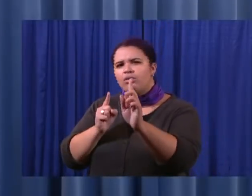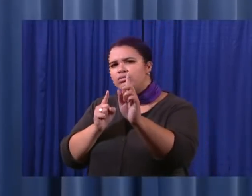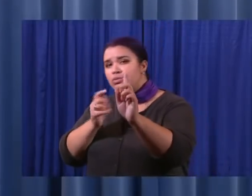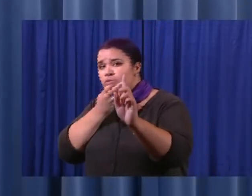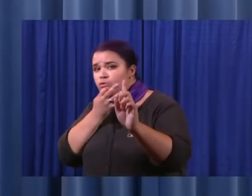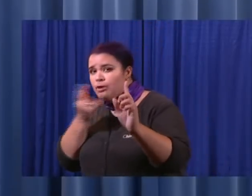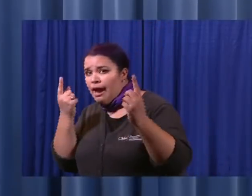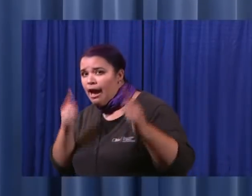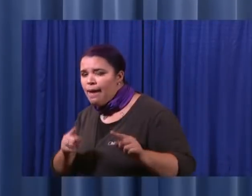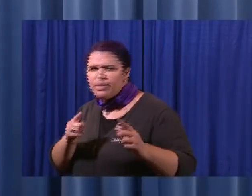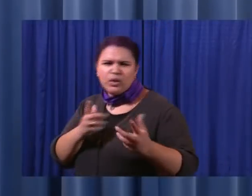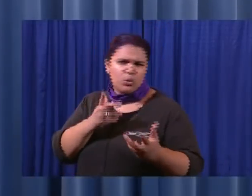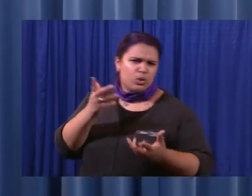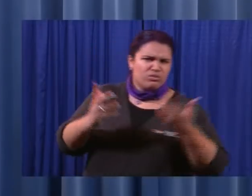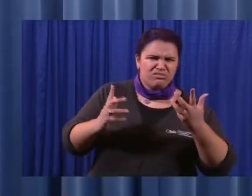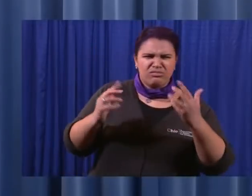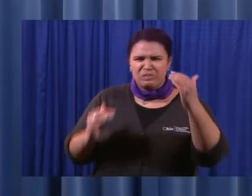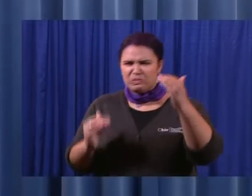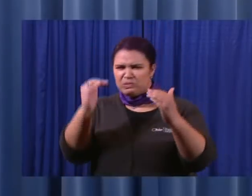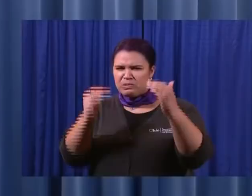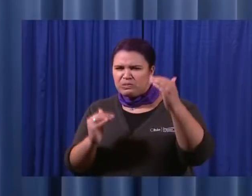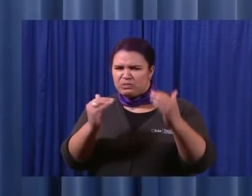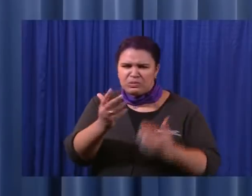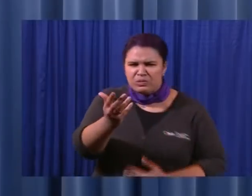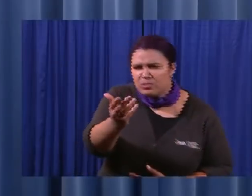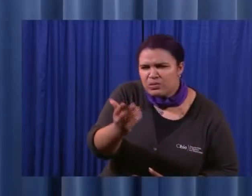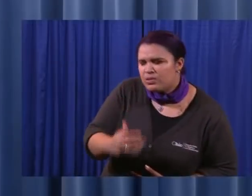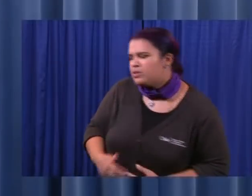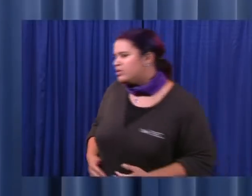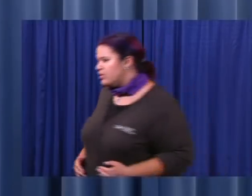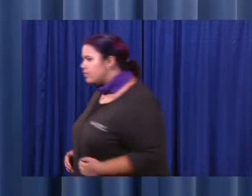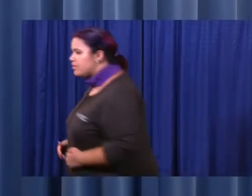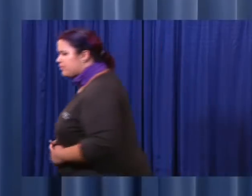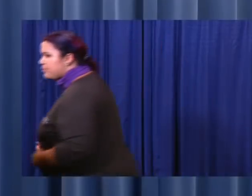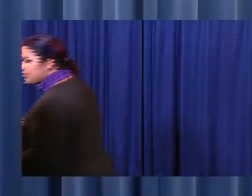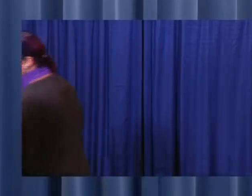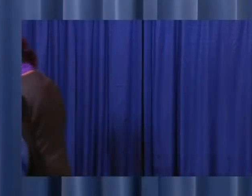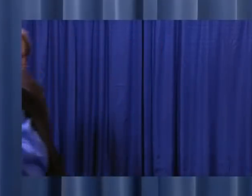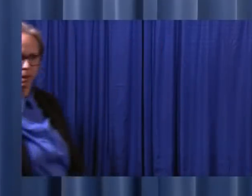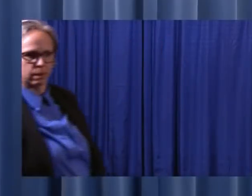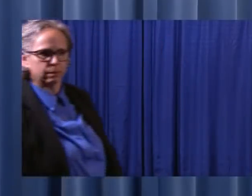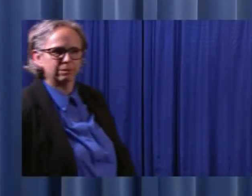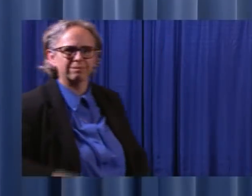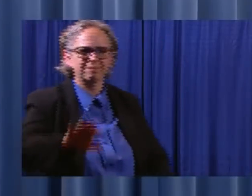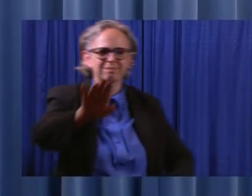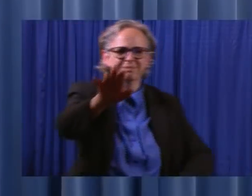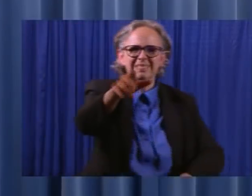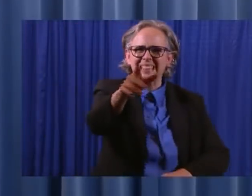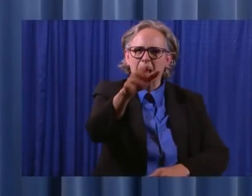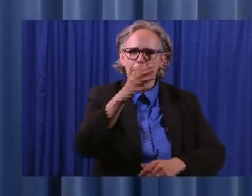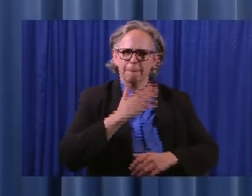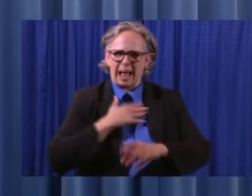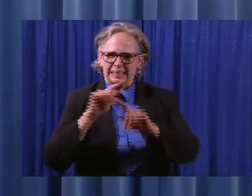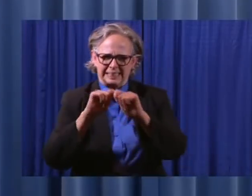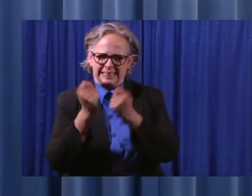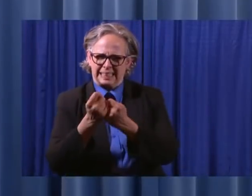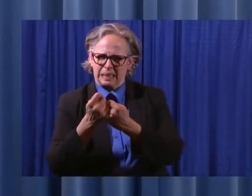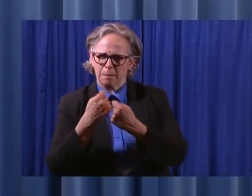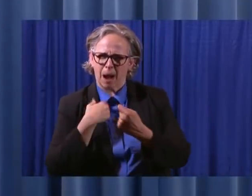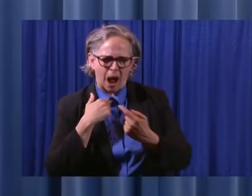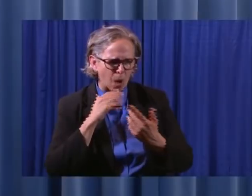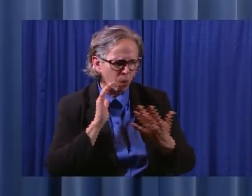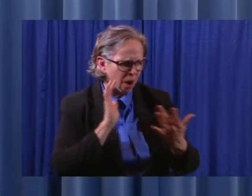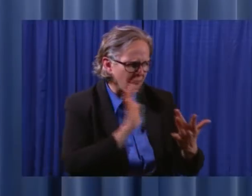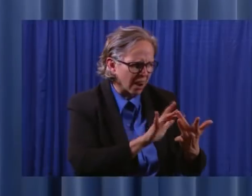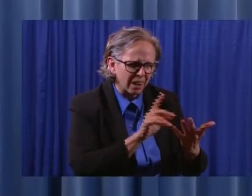I asked my team that yesterday. I will report that on Tuesday. Exactly where we are. It is a very good question. It